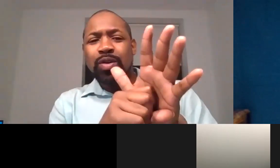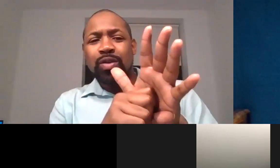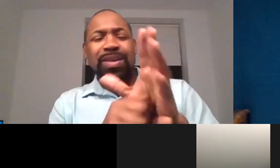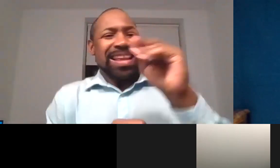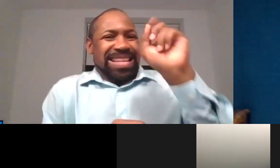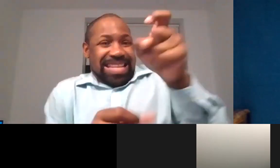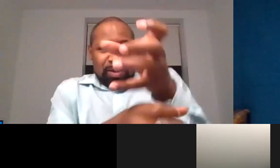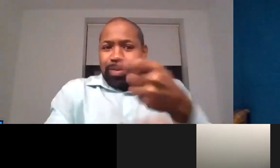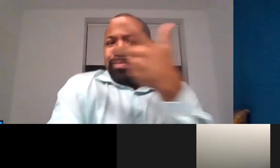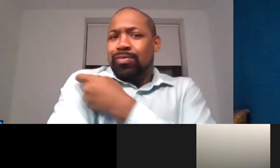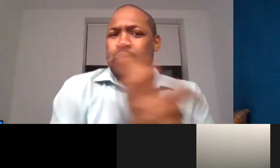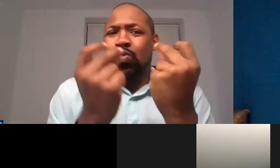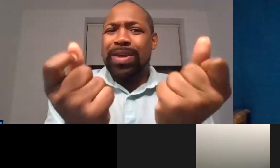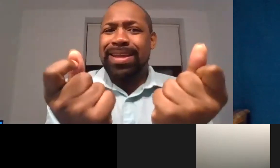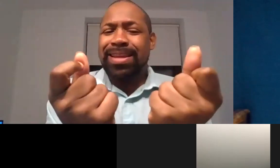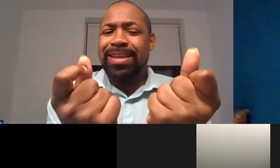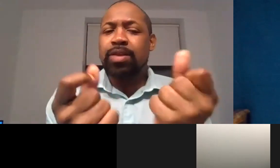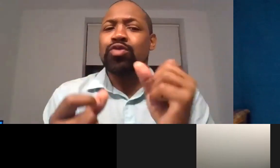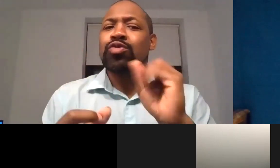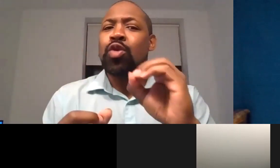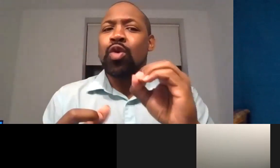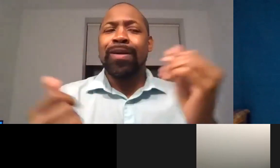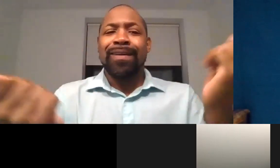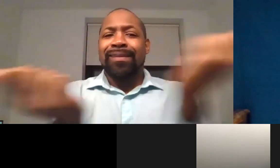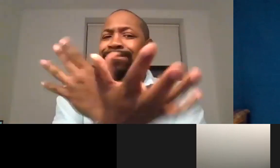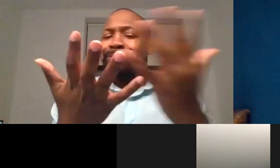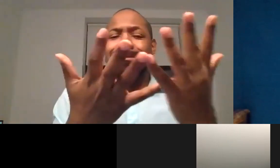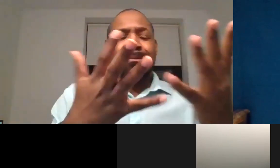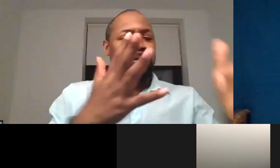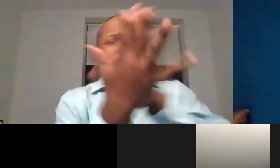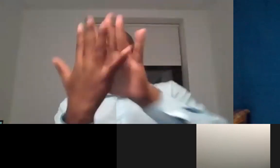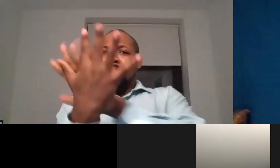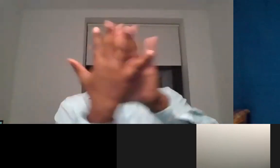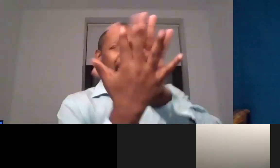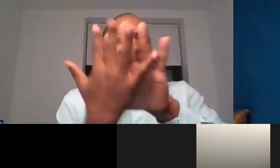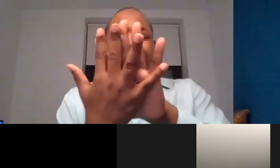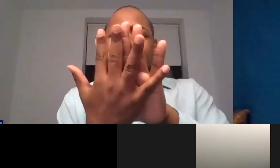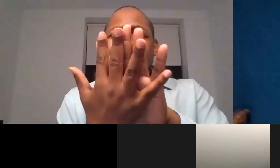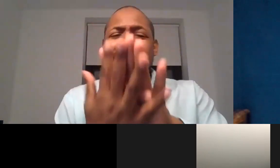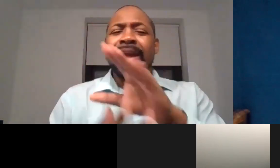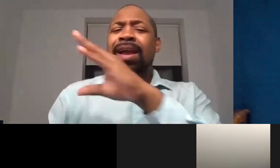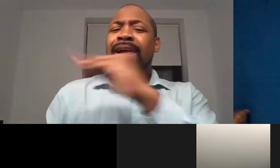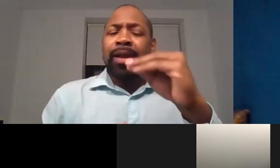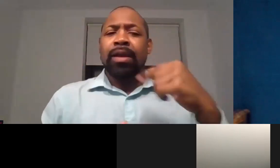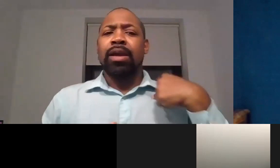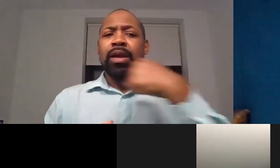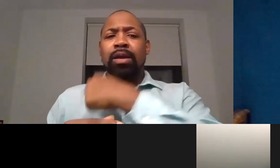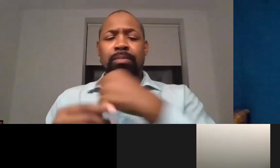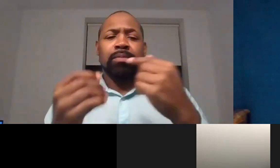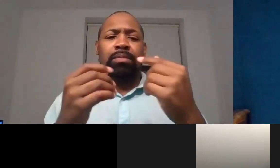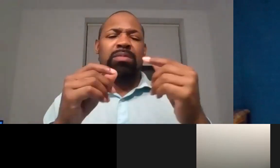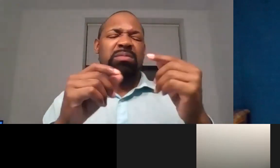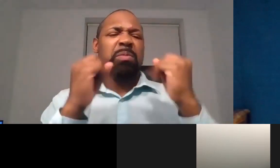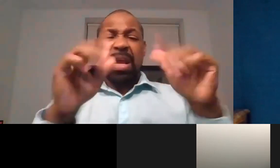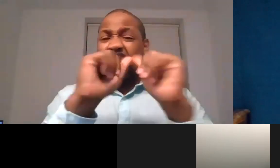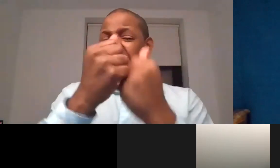disabilities themselves are at high risk of getting COVID. Mm-hmm. So we needed to respond more quickly for them. But things weren't